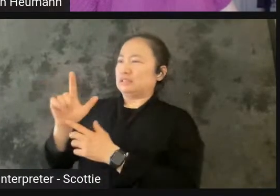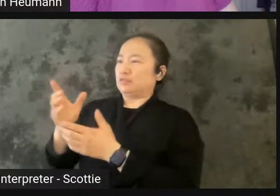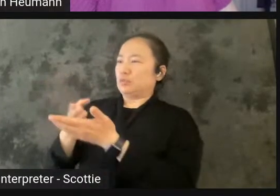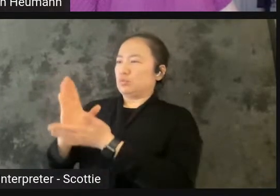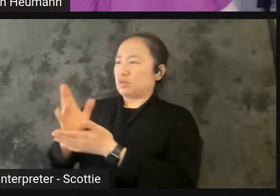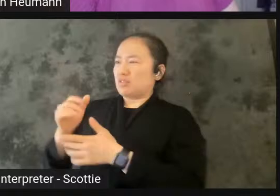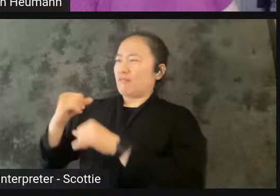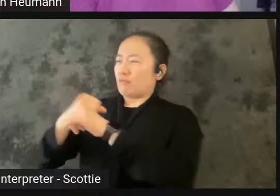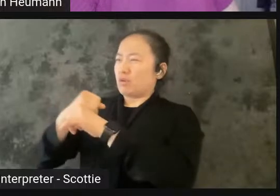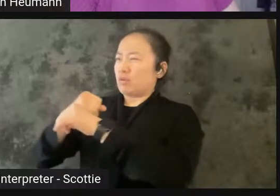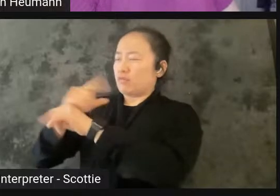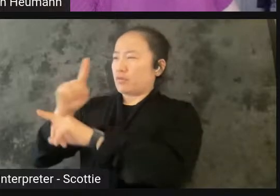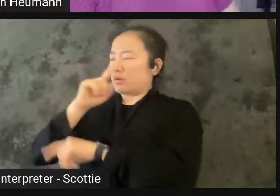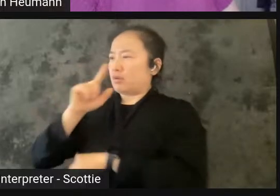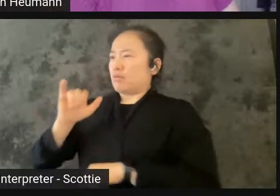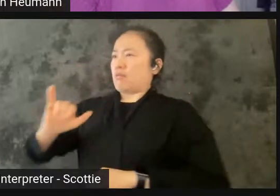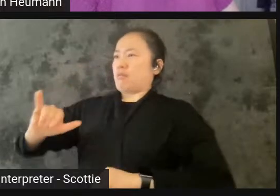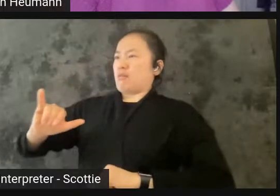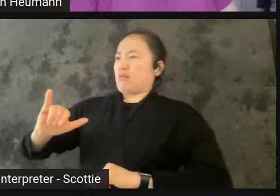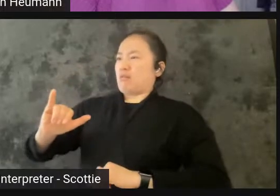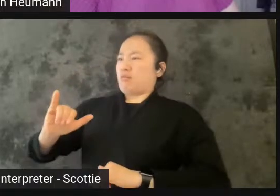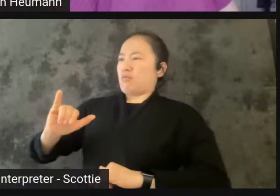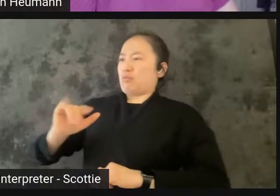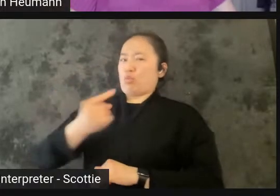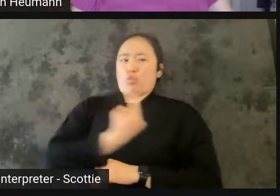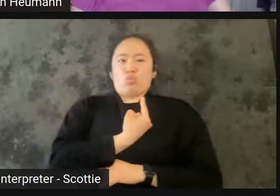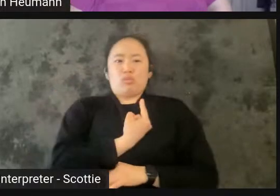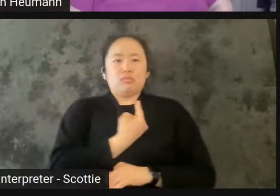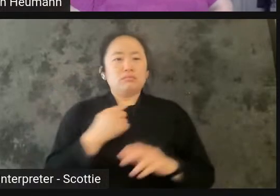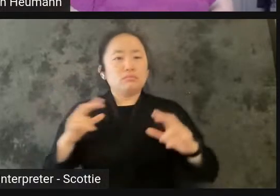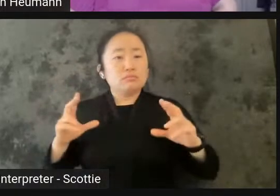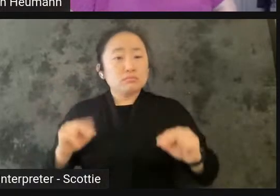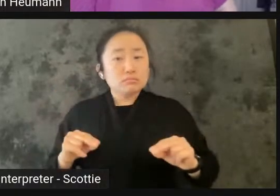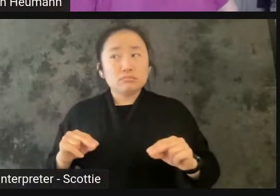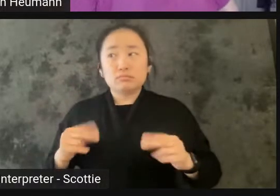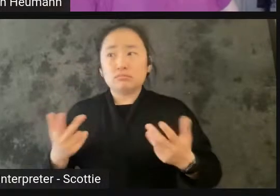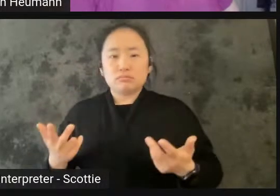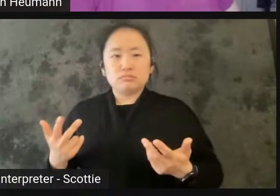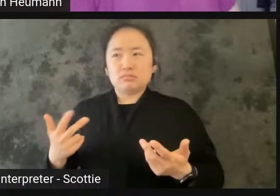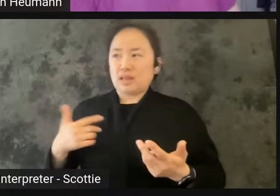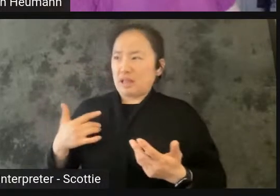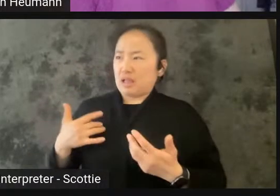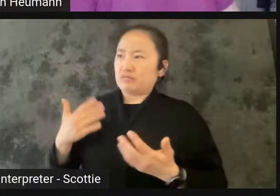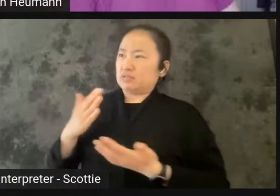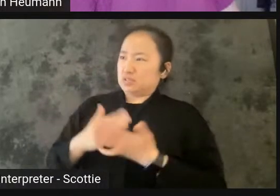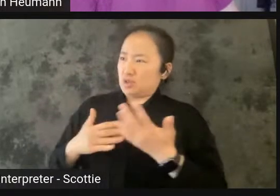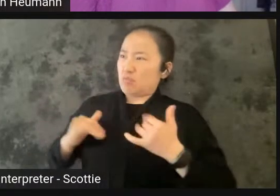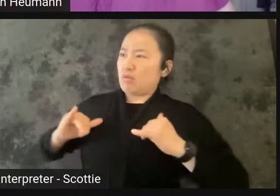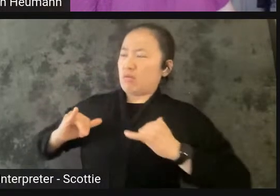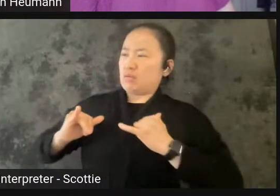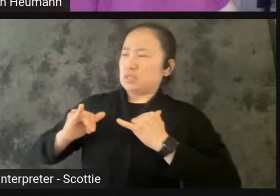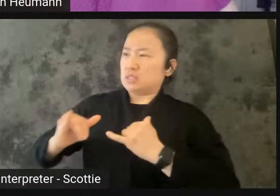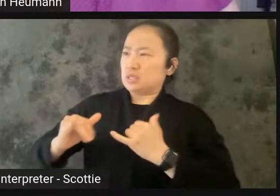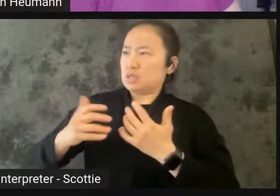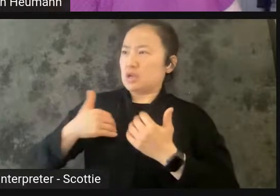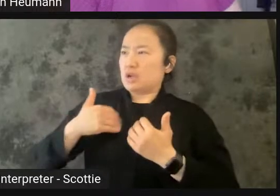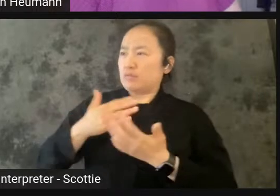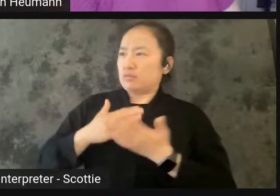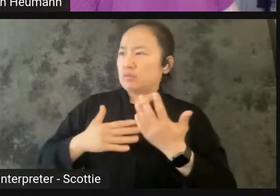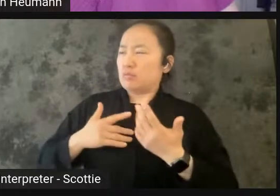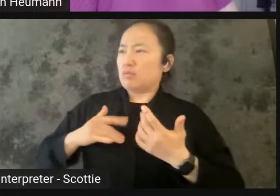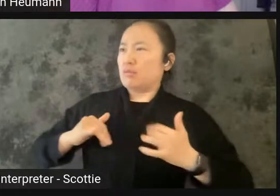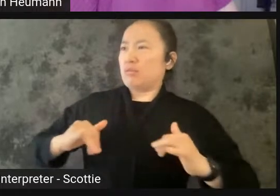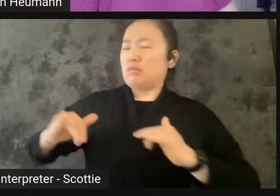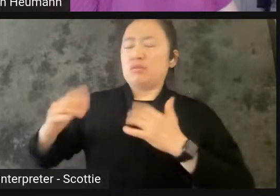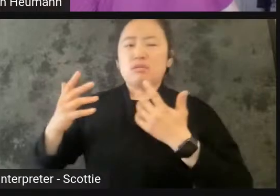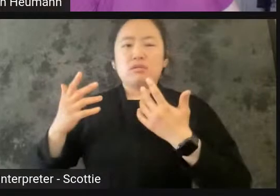alone. And by that I mean, you know, each individual person needed to be looking